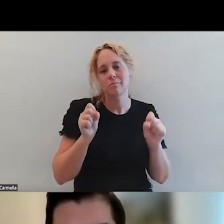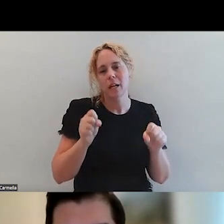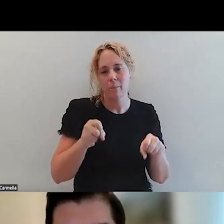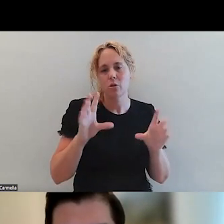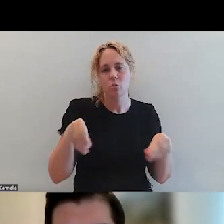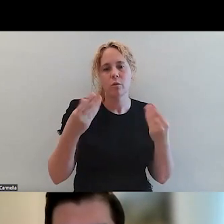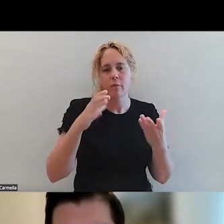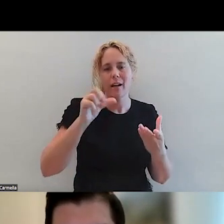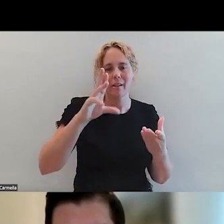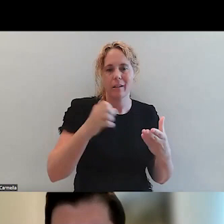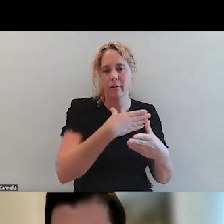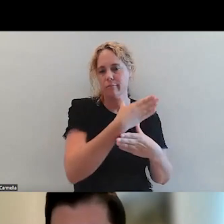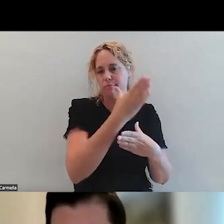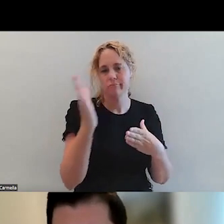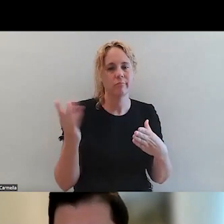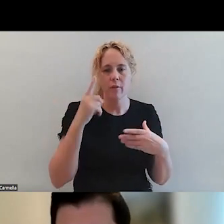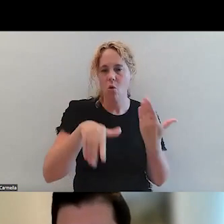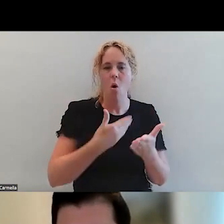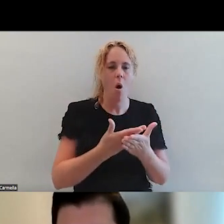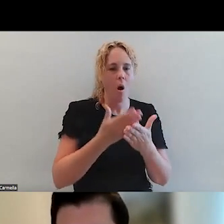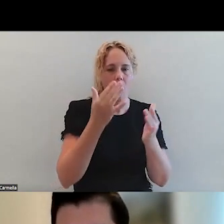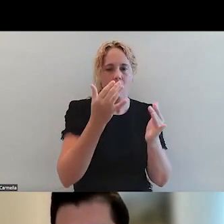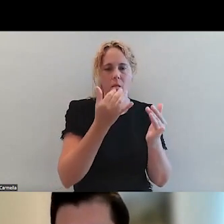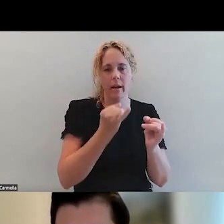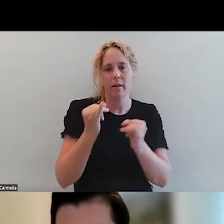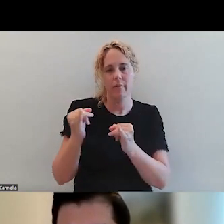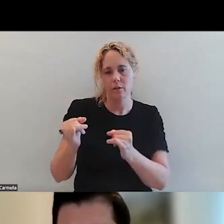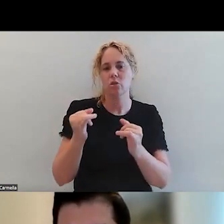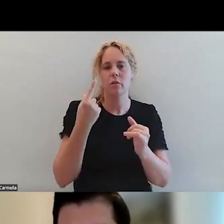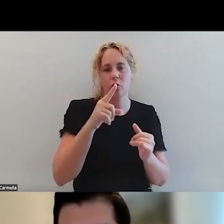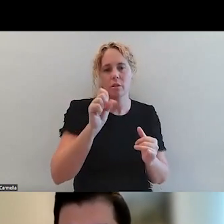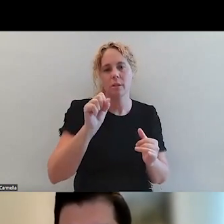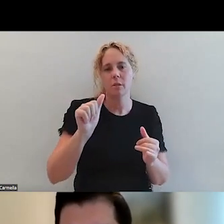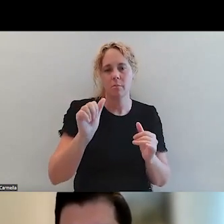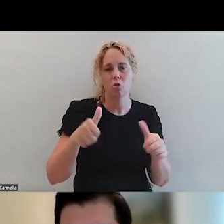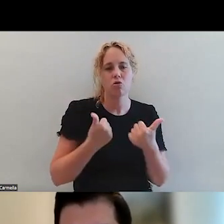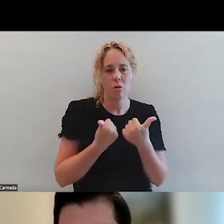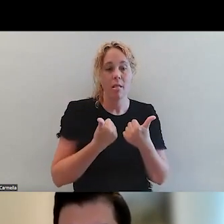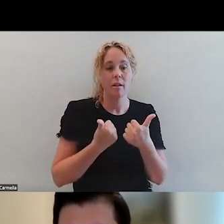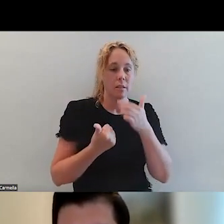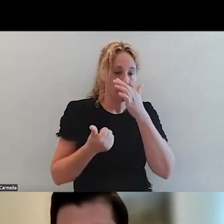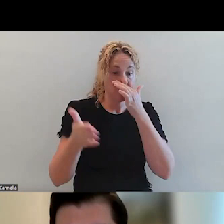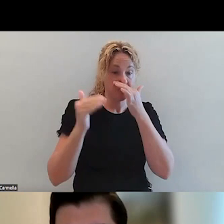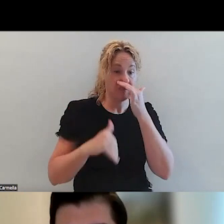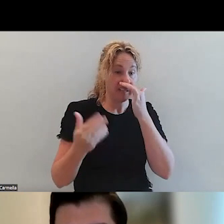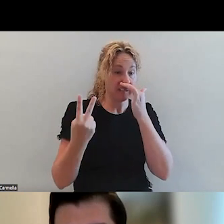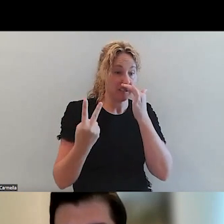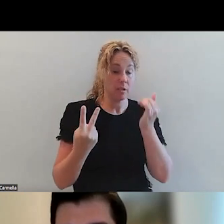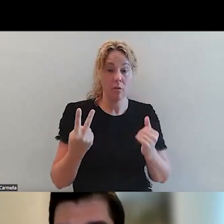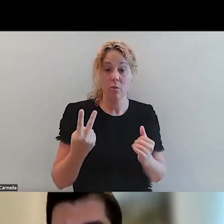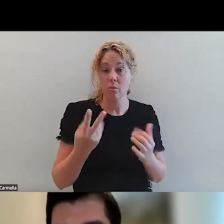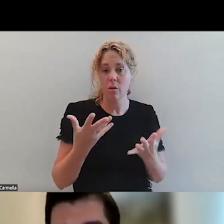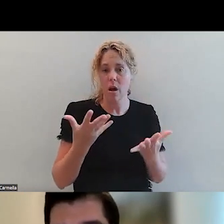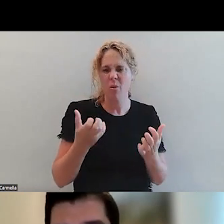continuum for individuals with mental health or substance use challenge. For the next 2 slides, I just want to